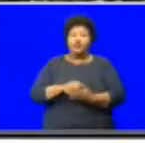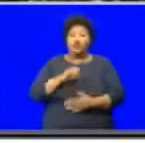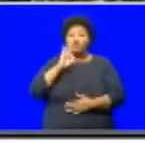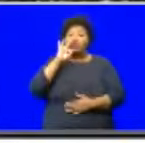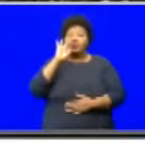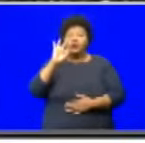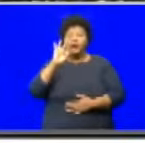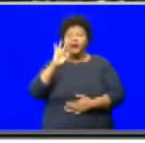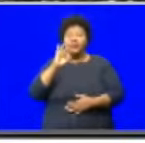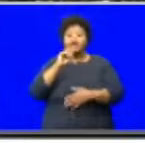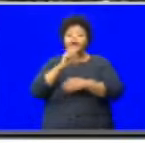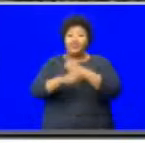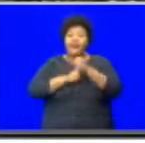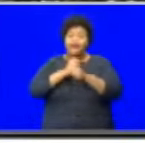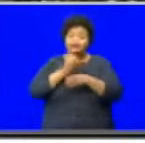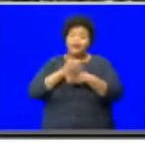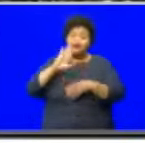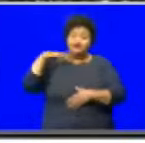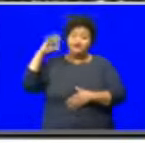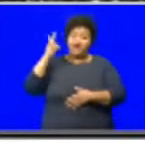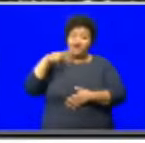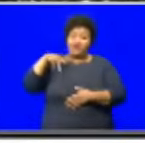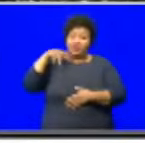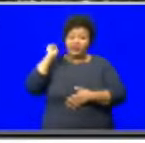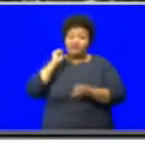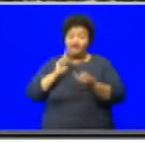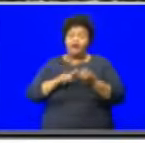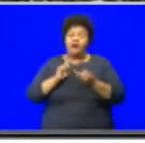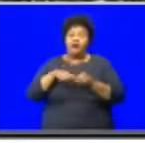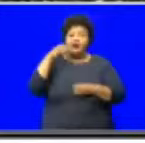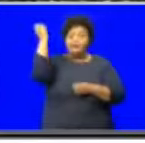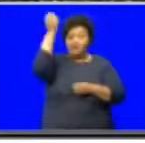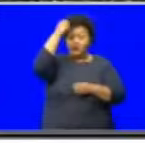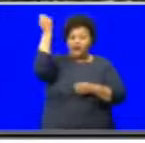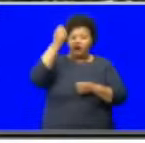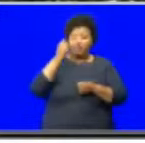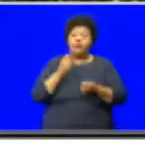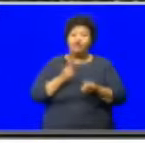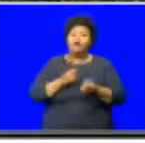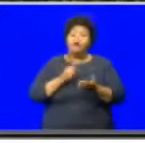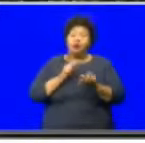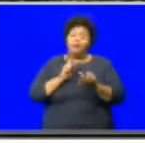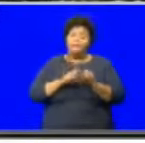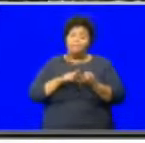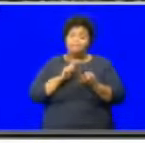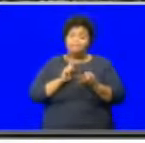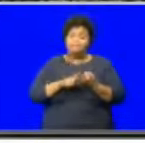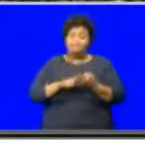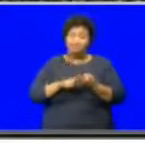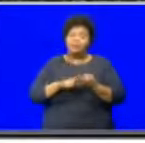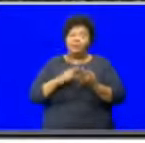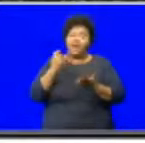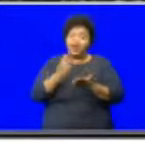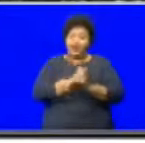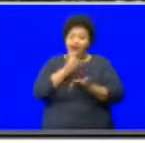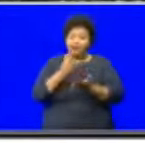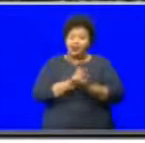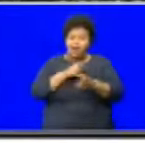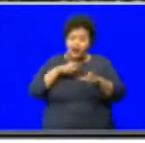tested in Kenya, Malawi and Ghana to see operationally how to actually roll it